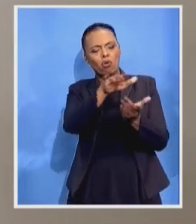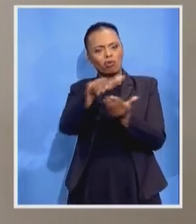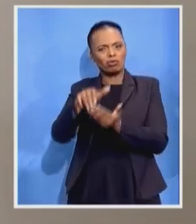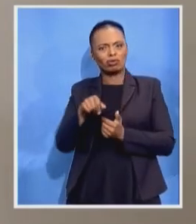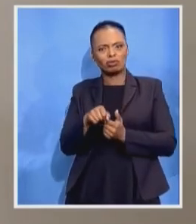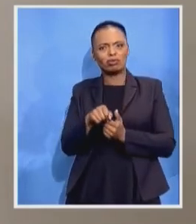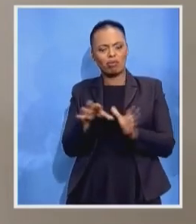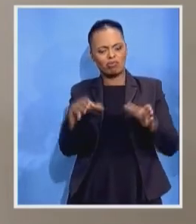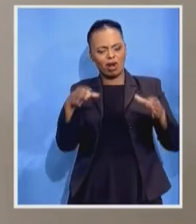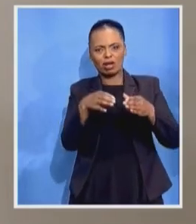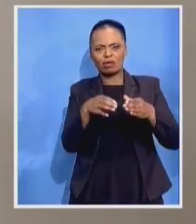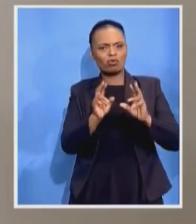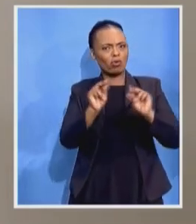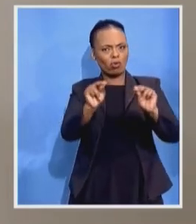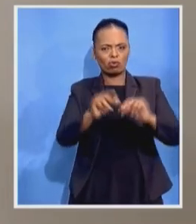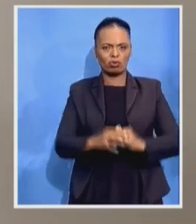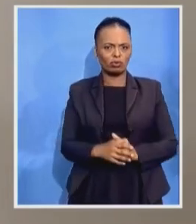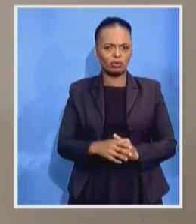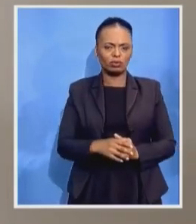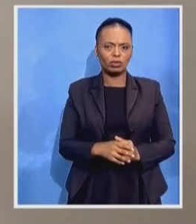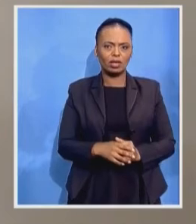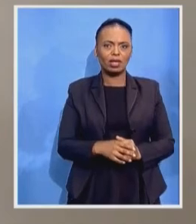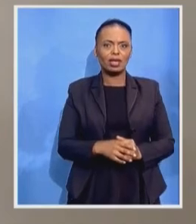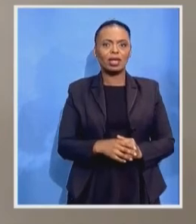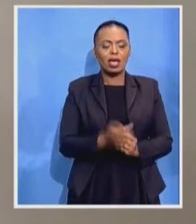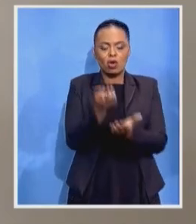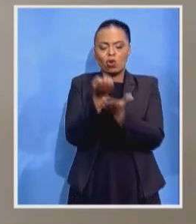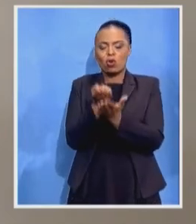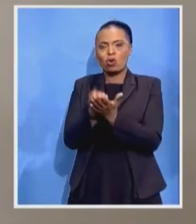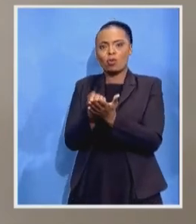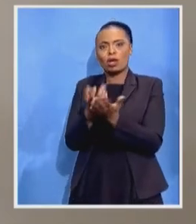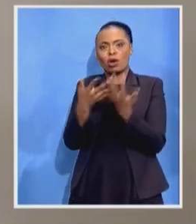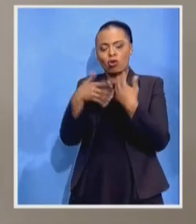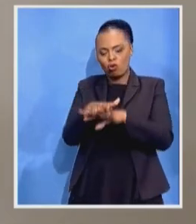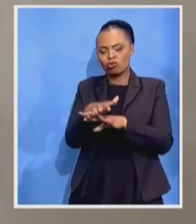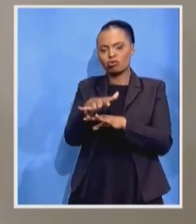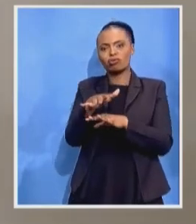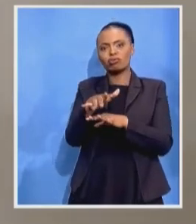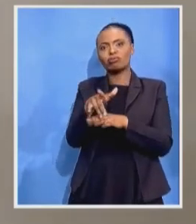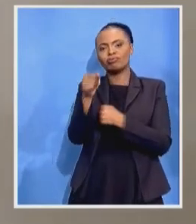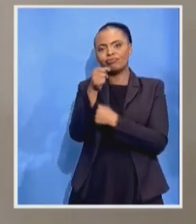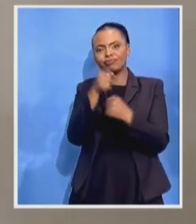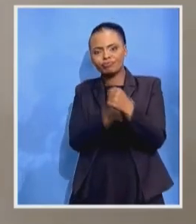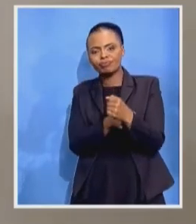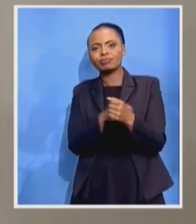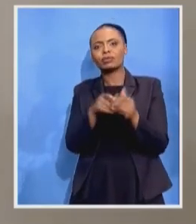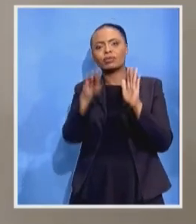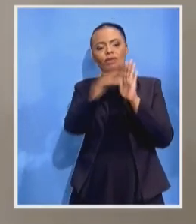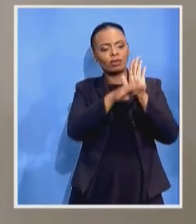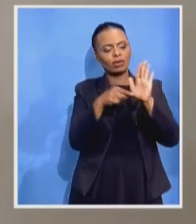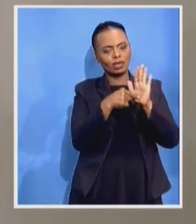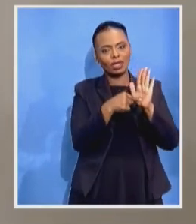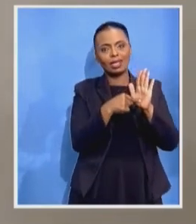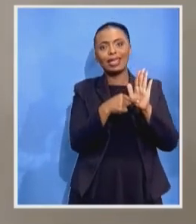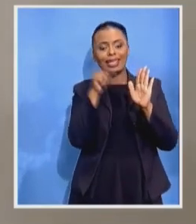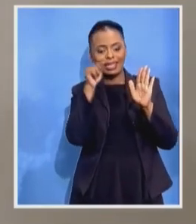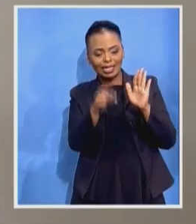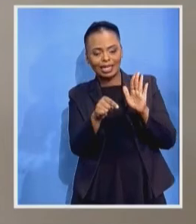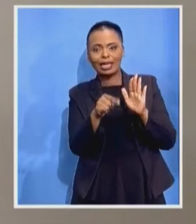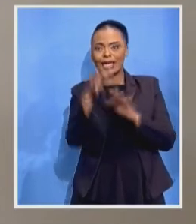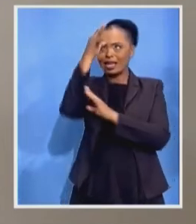On the economic reconstruction and recovery program, the success of the government's economic reconstruction and recovery